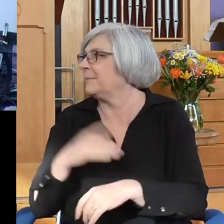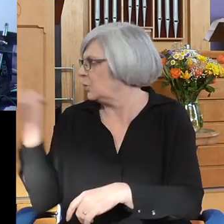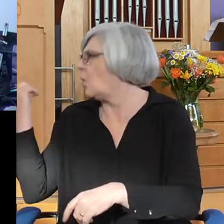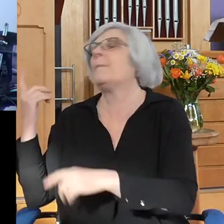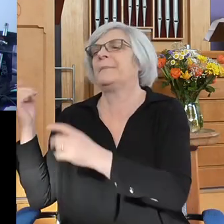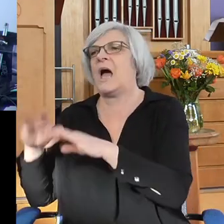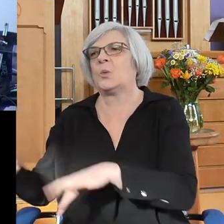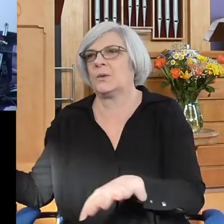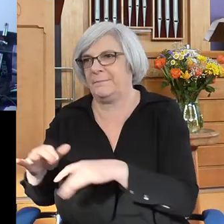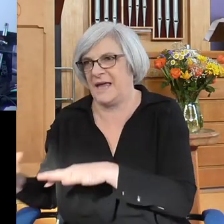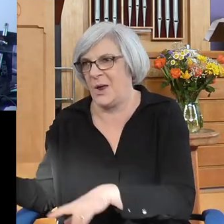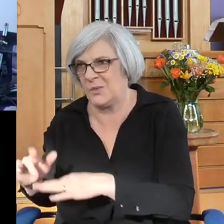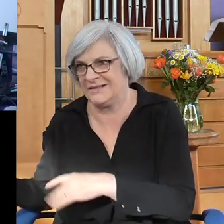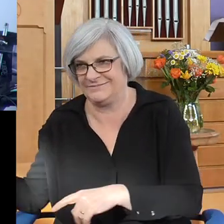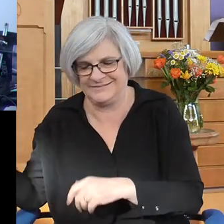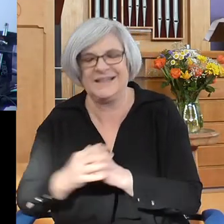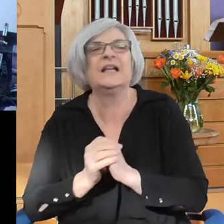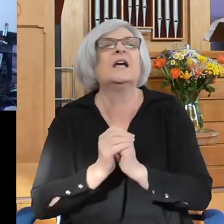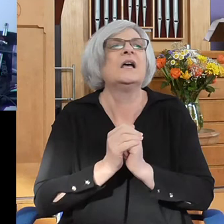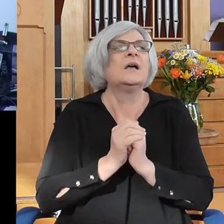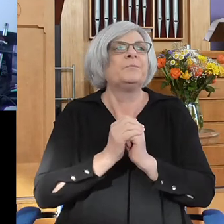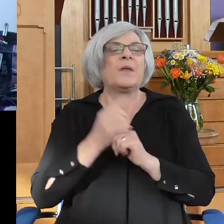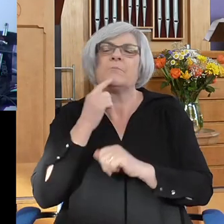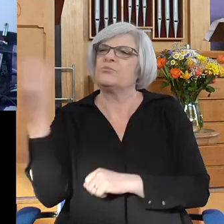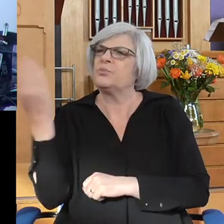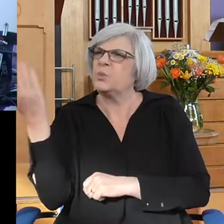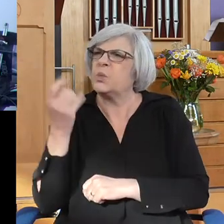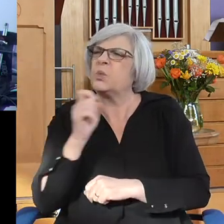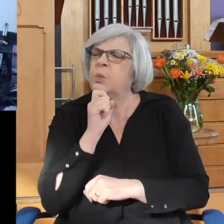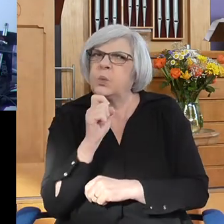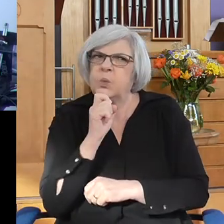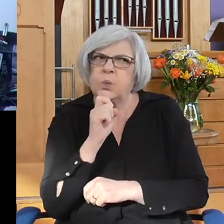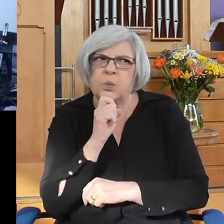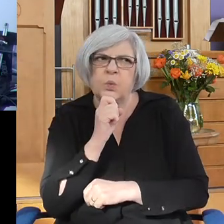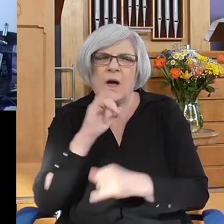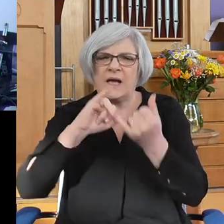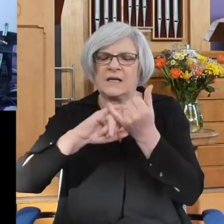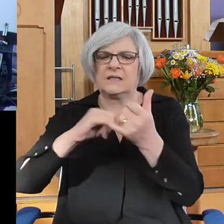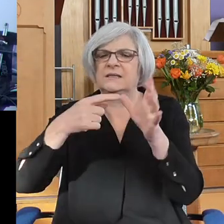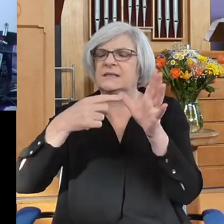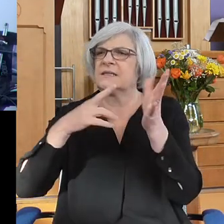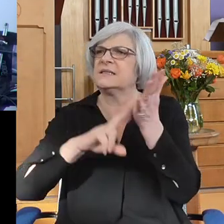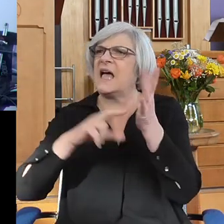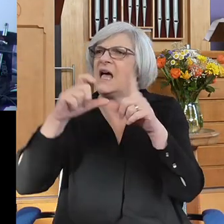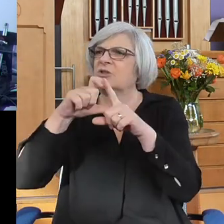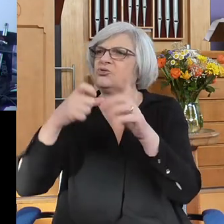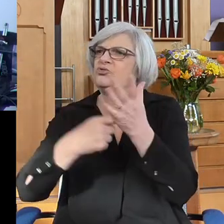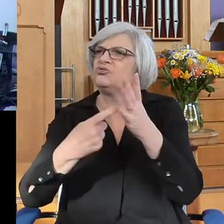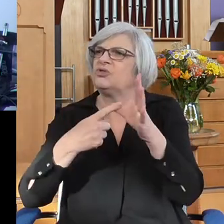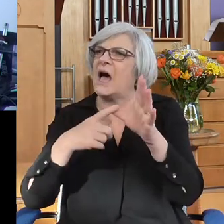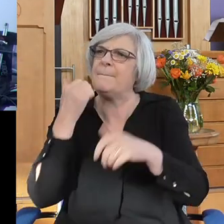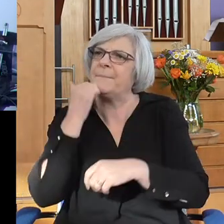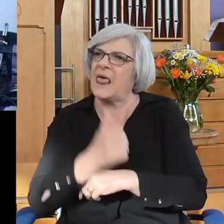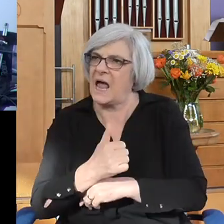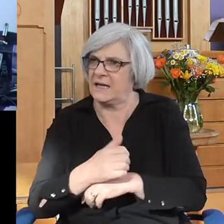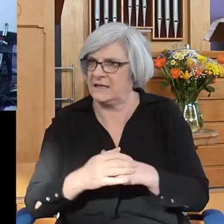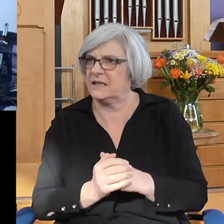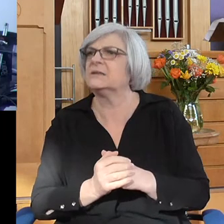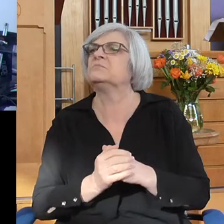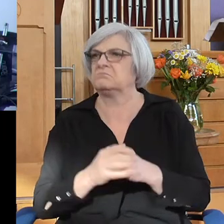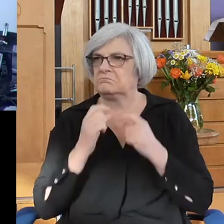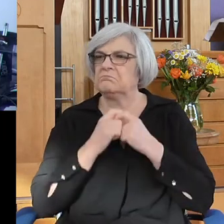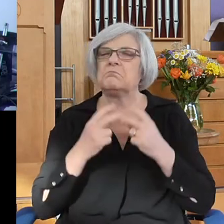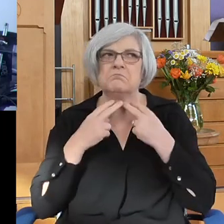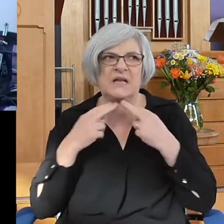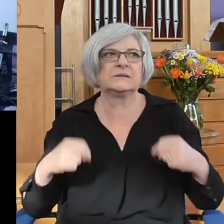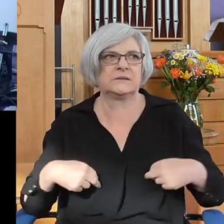us. God's word is going to be brought to us by Sandra Black. We're all looking forward to that very